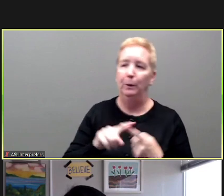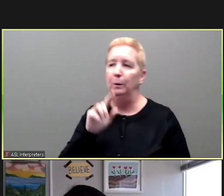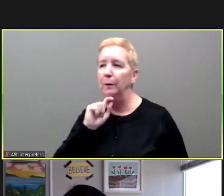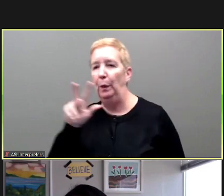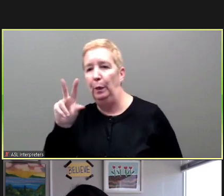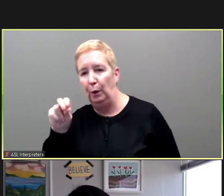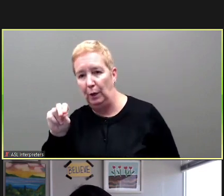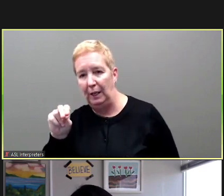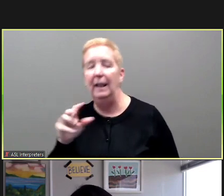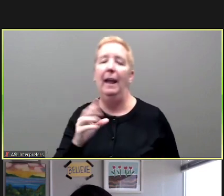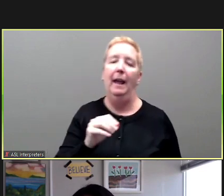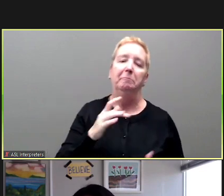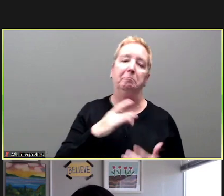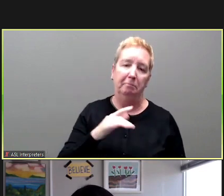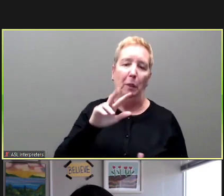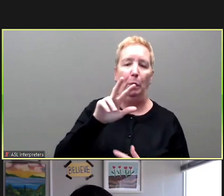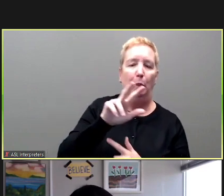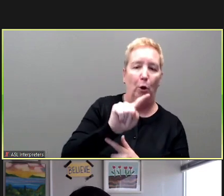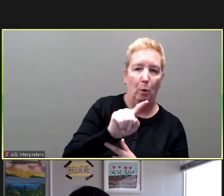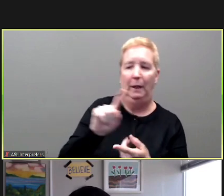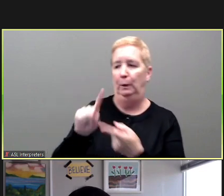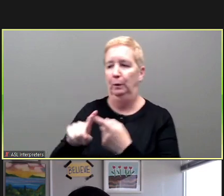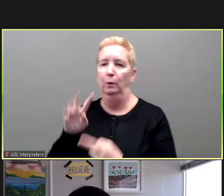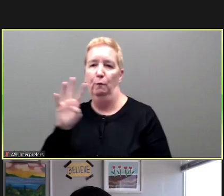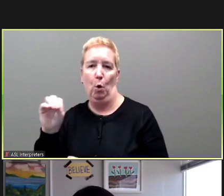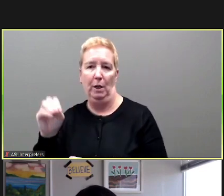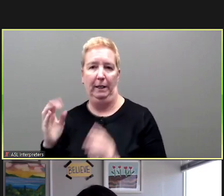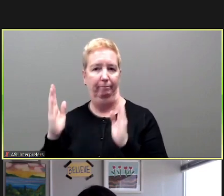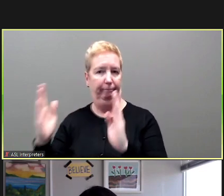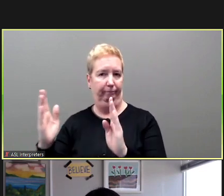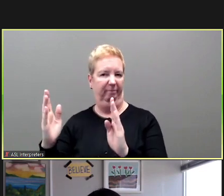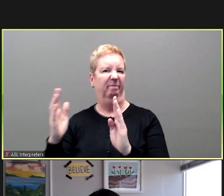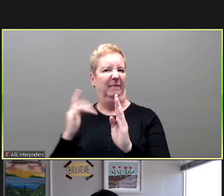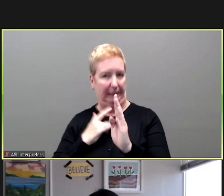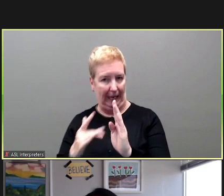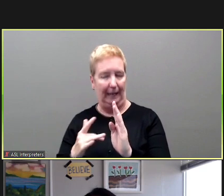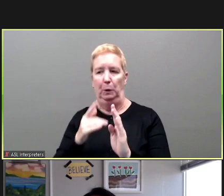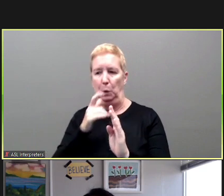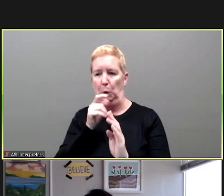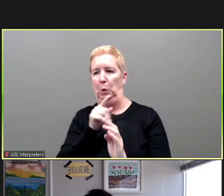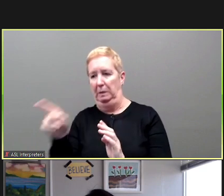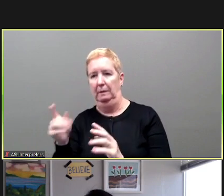and 31 to 40-year-old age group. Next slide.